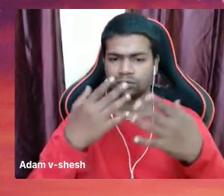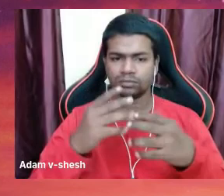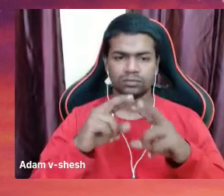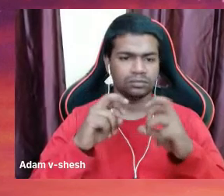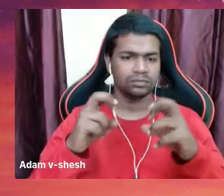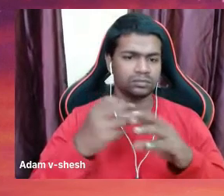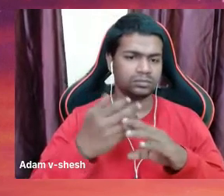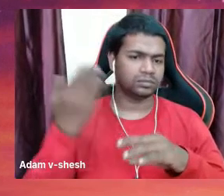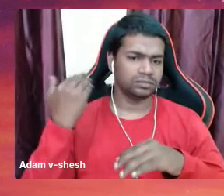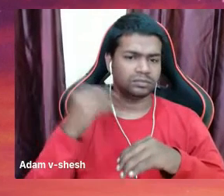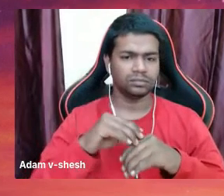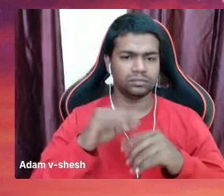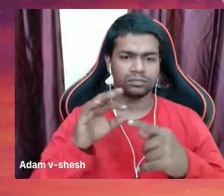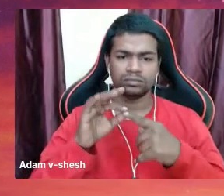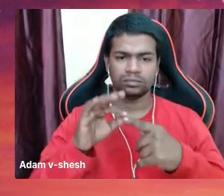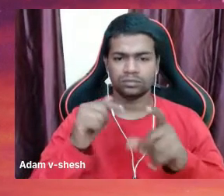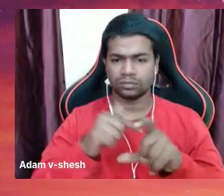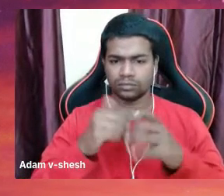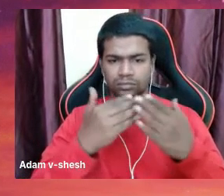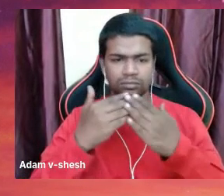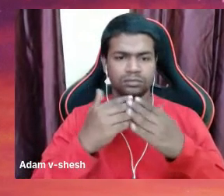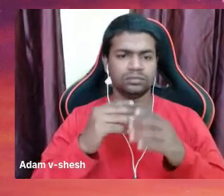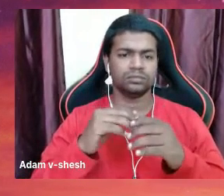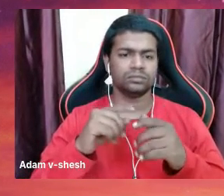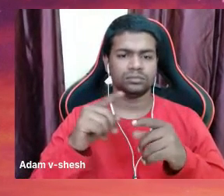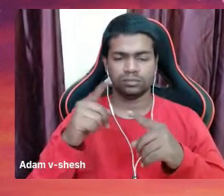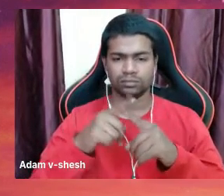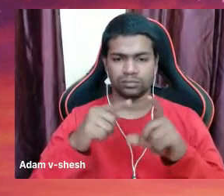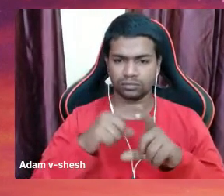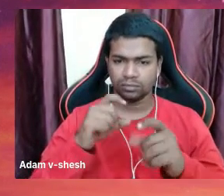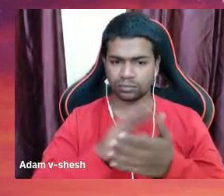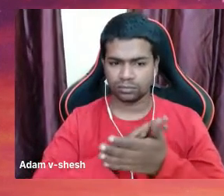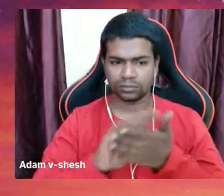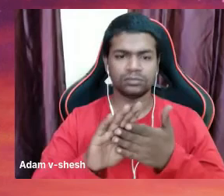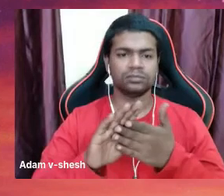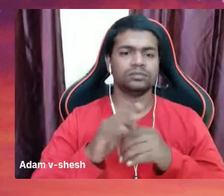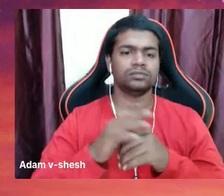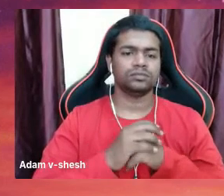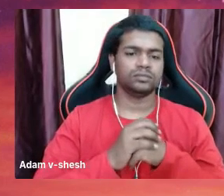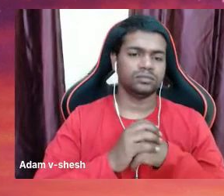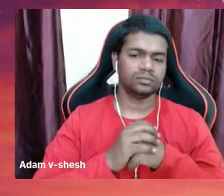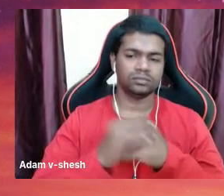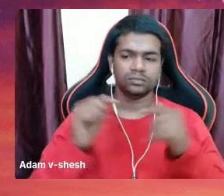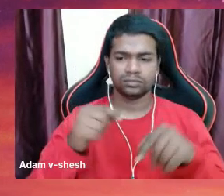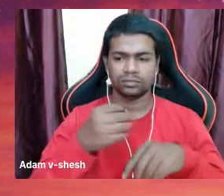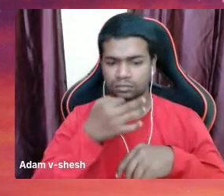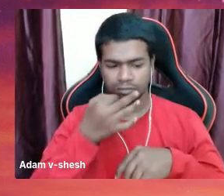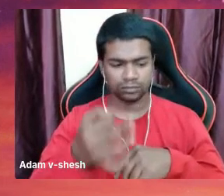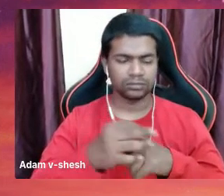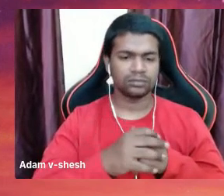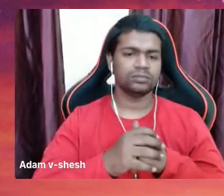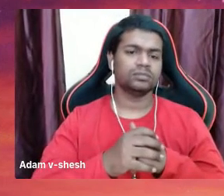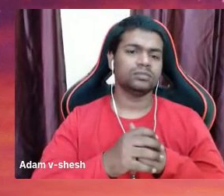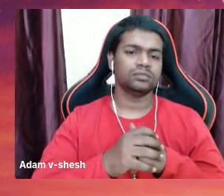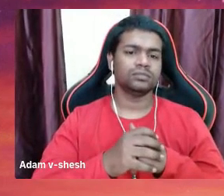the, especially the education, the edtech space, and to a good degree in the healthcare space. Now, when I'm asked this question, I say that,